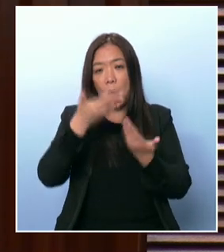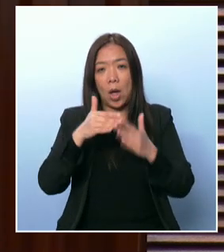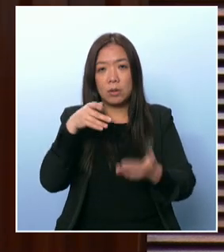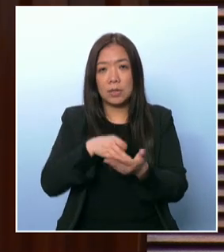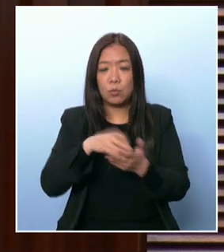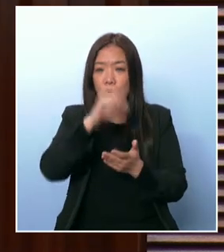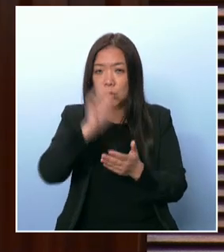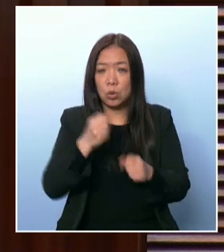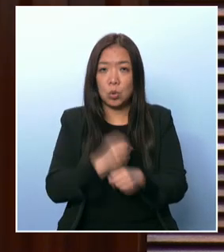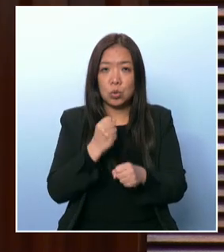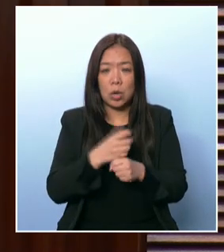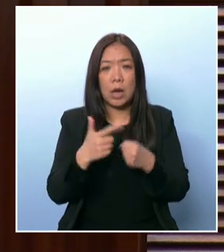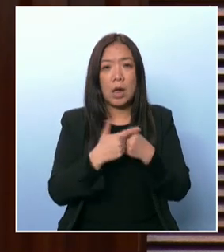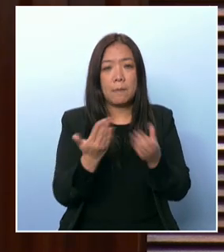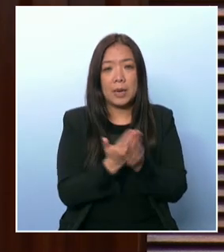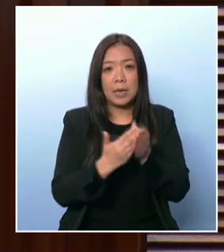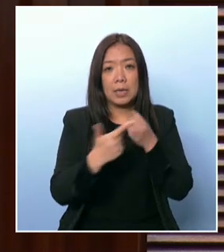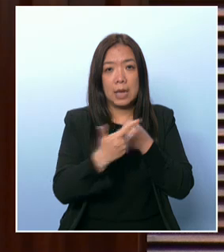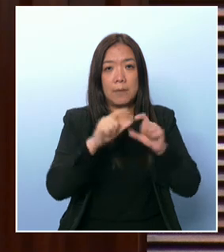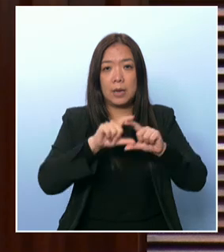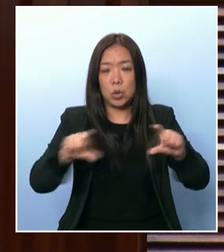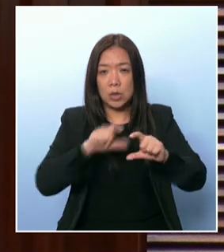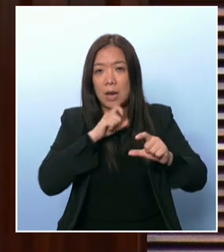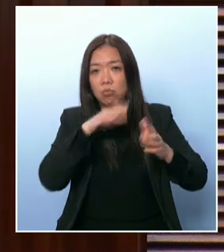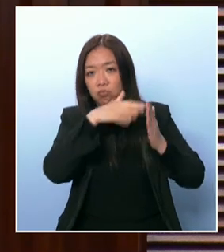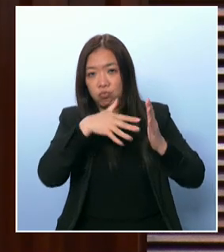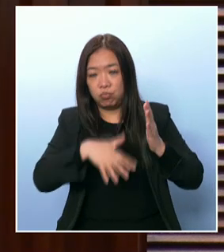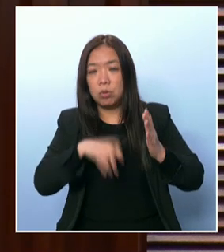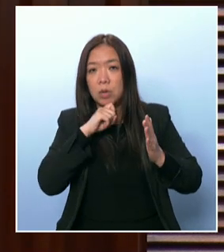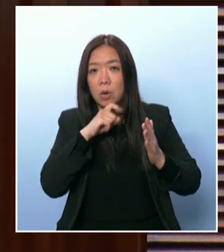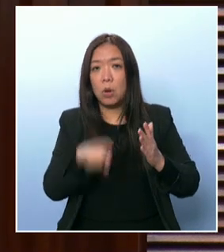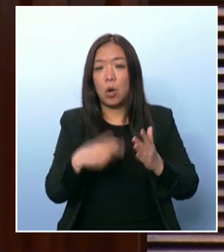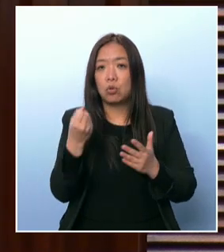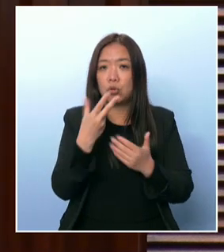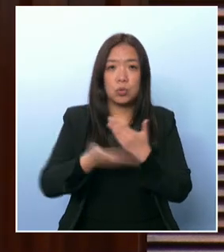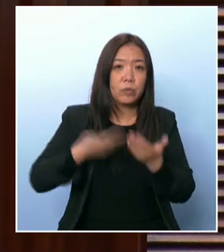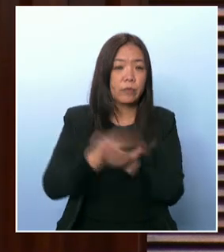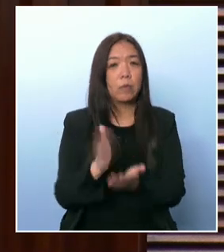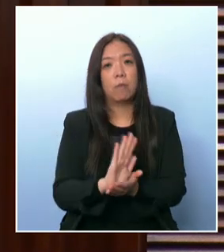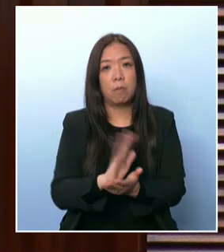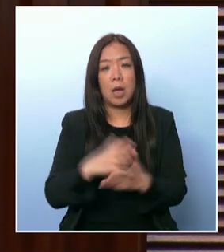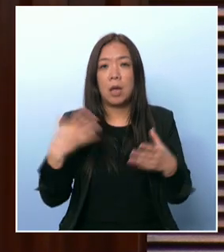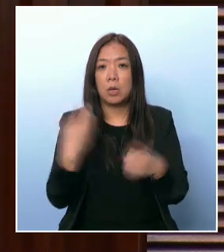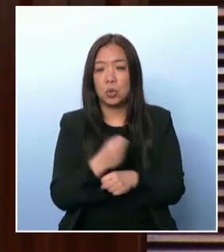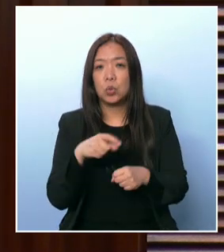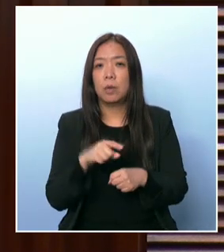of encouraging schools to enroll in the vaccination program, our efforts have been detailed in